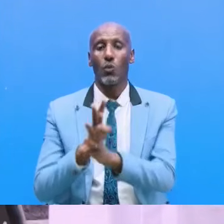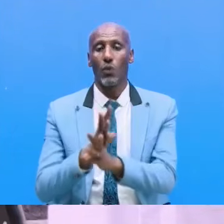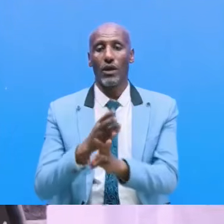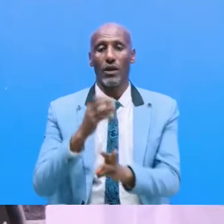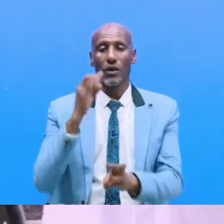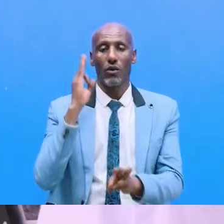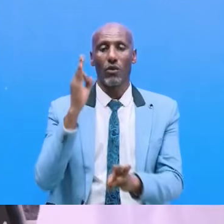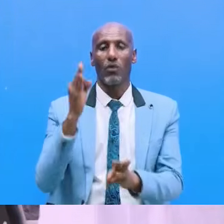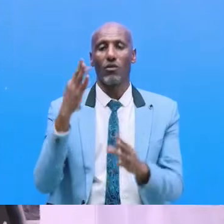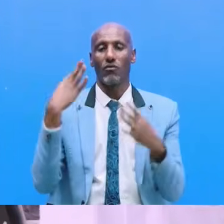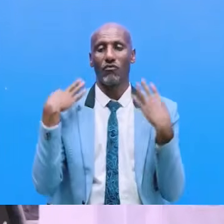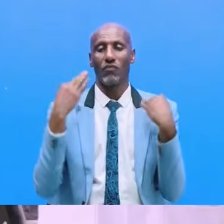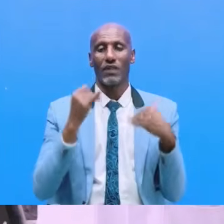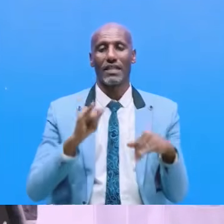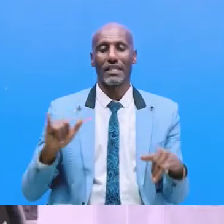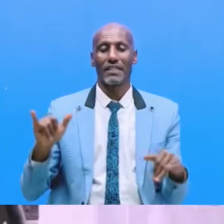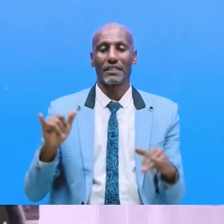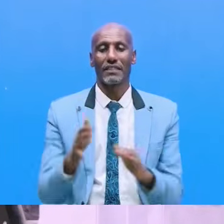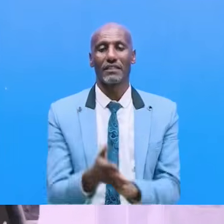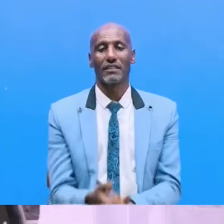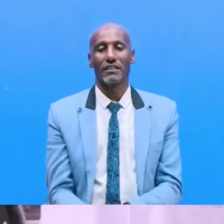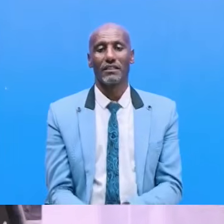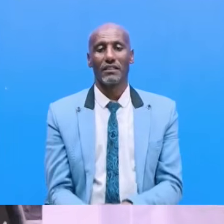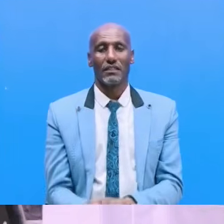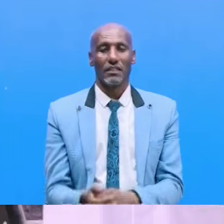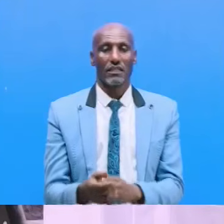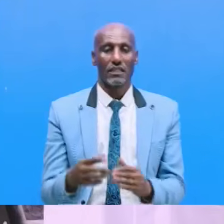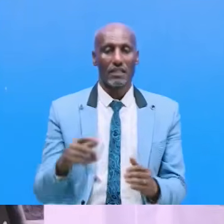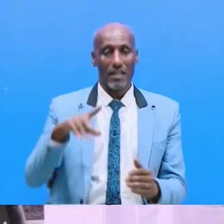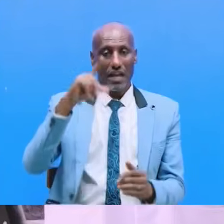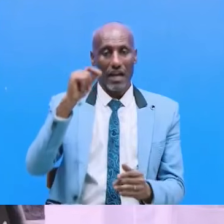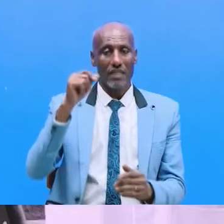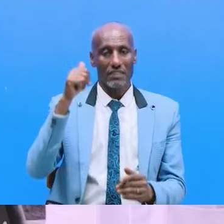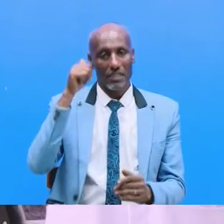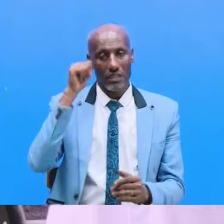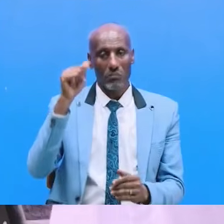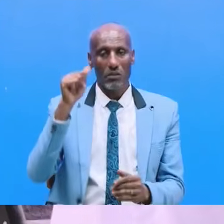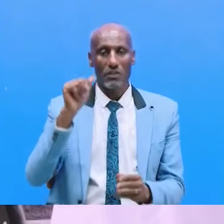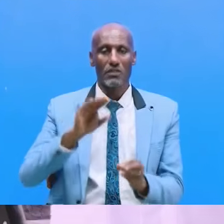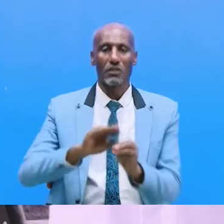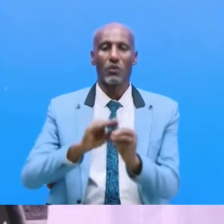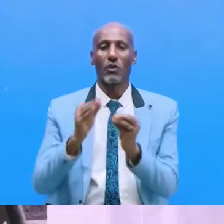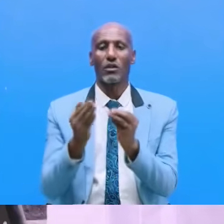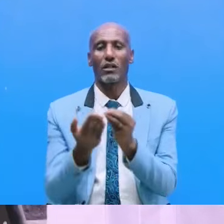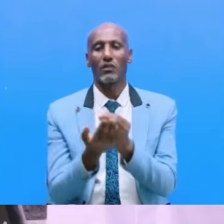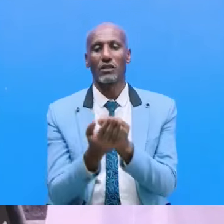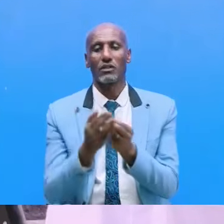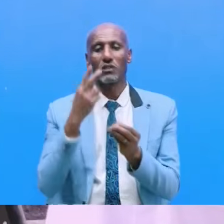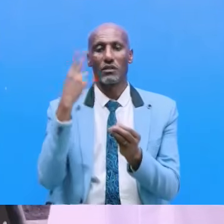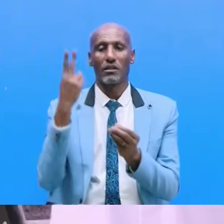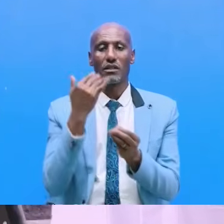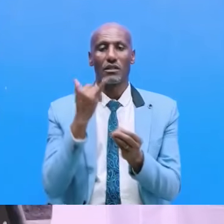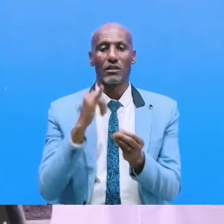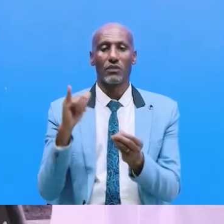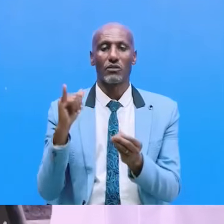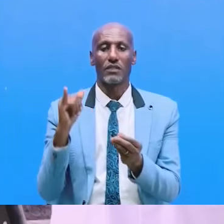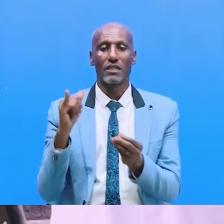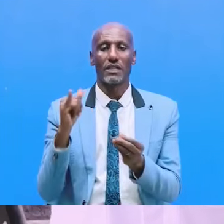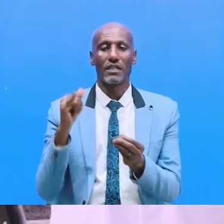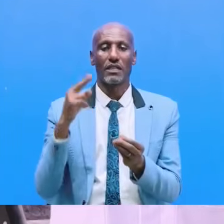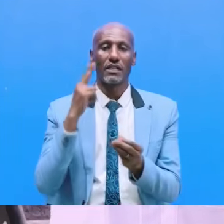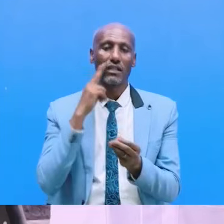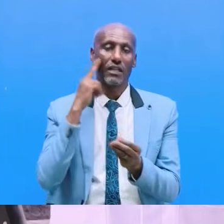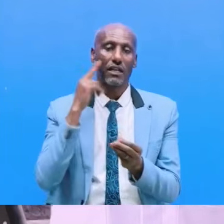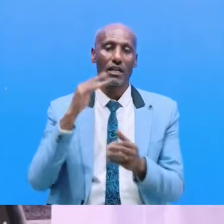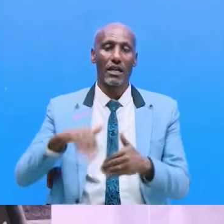of greeting, asking the person, condition, and the situation too. For example, by using hello,